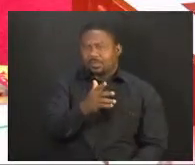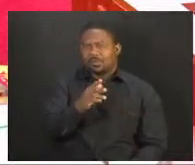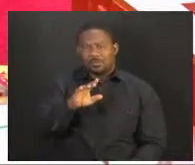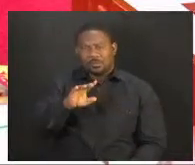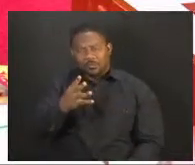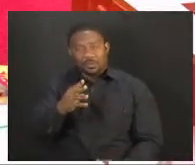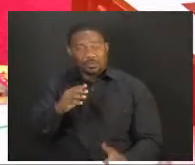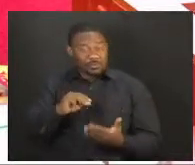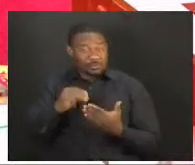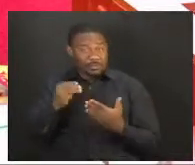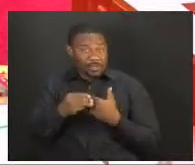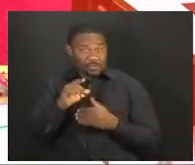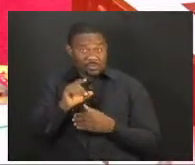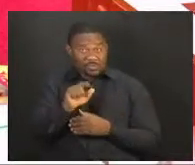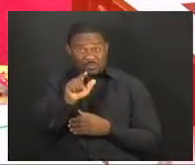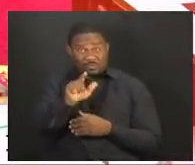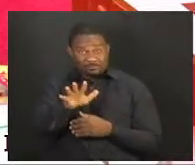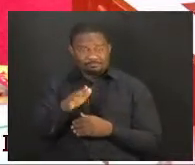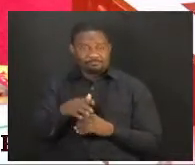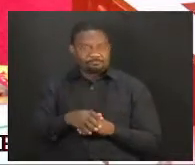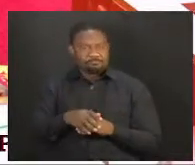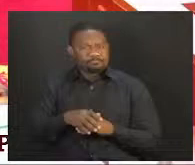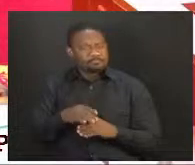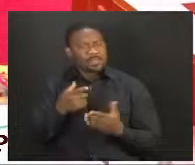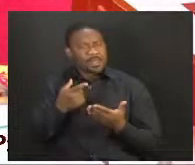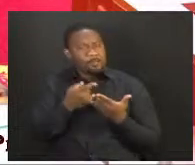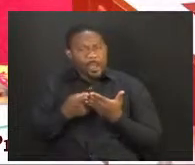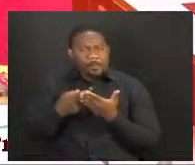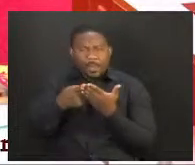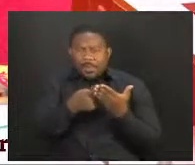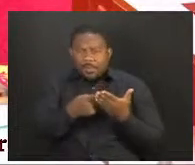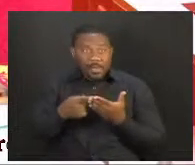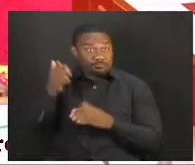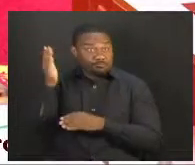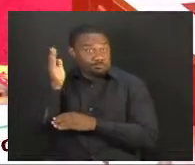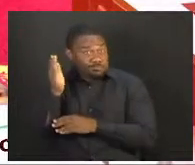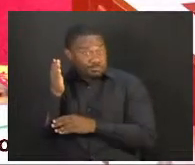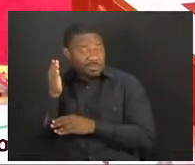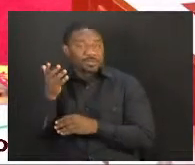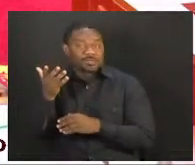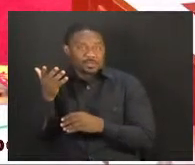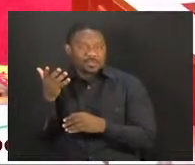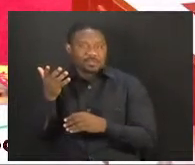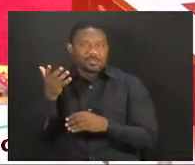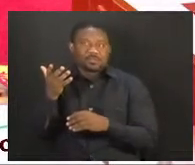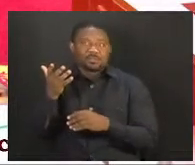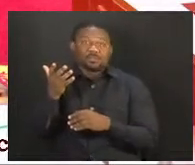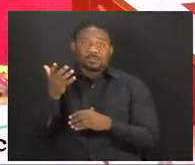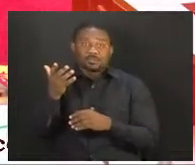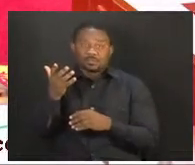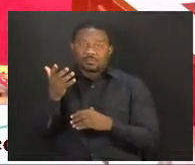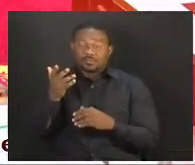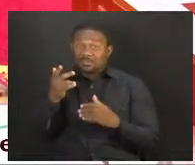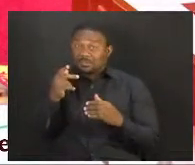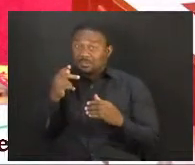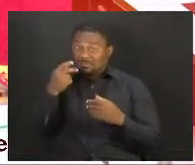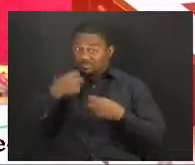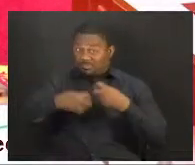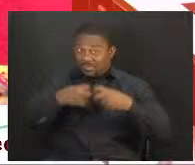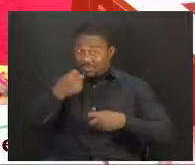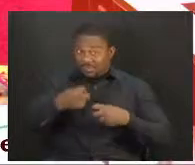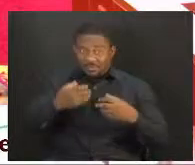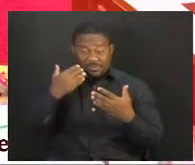2025. A key outcome of the dialogue was the confirmation that the fundamental problem with